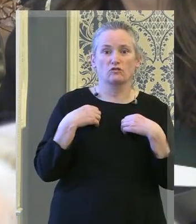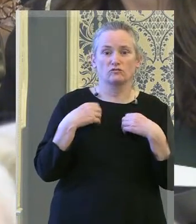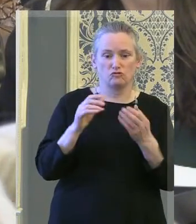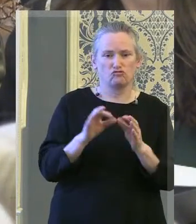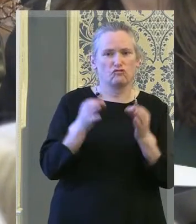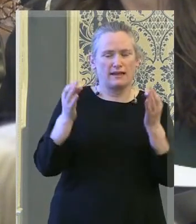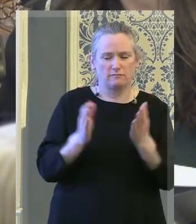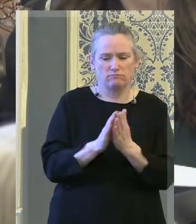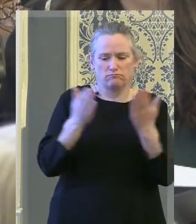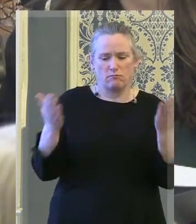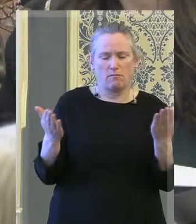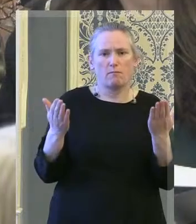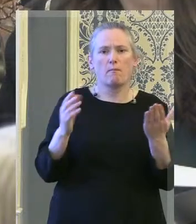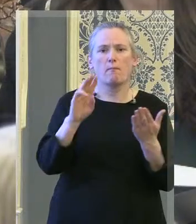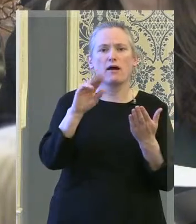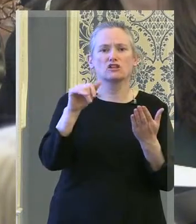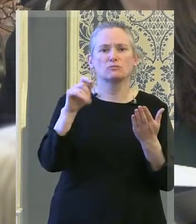book.